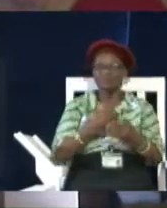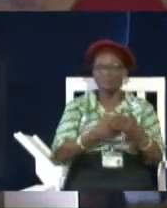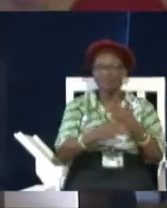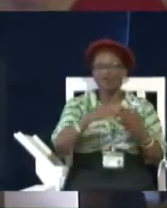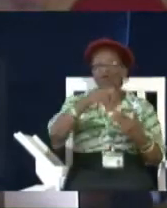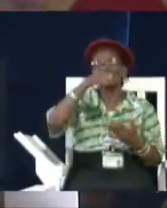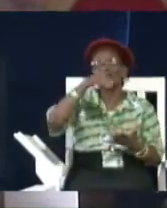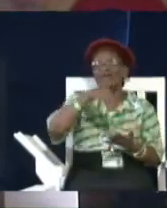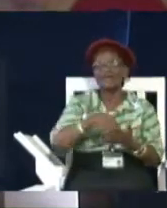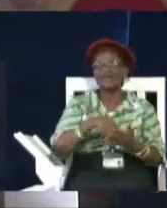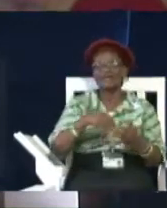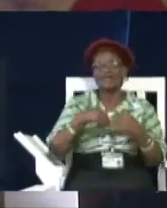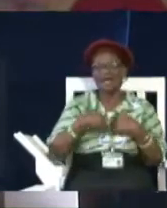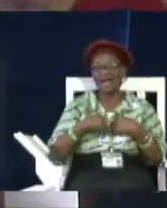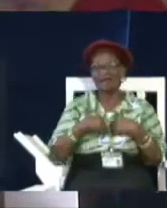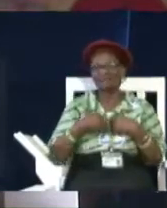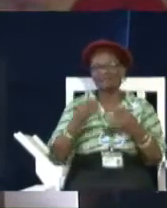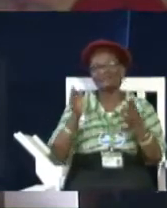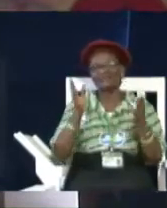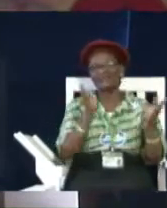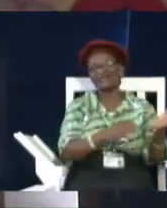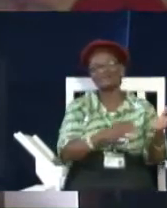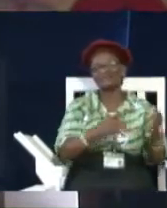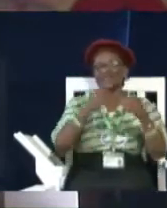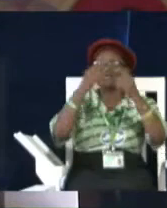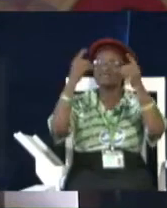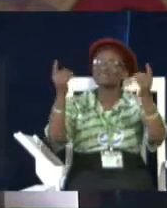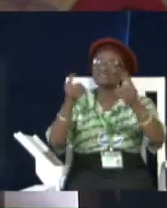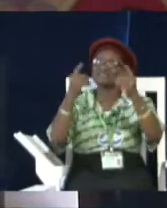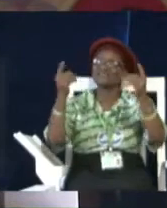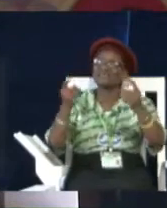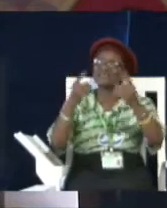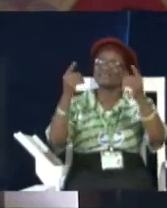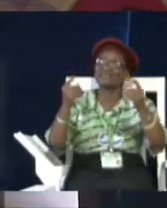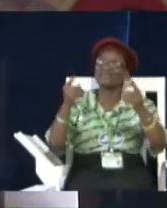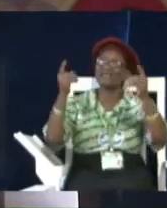had stayed away from sin. By the grace of God.